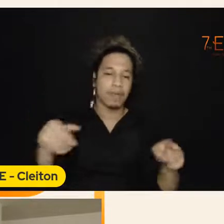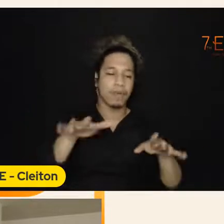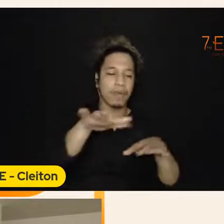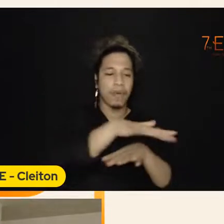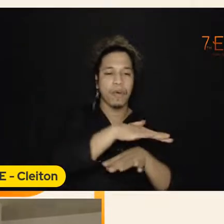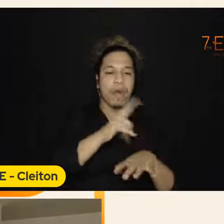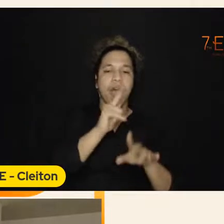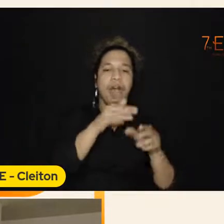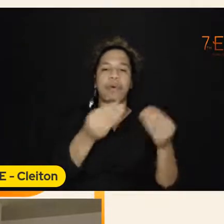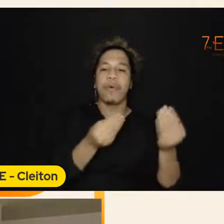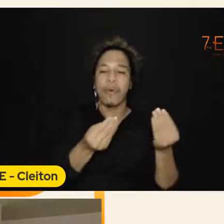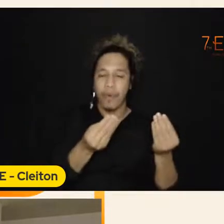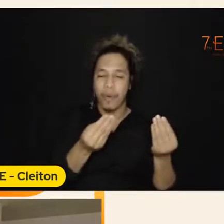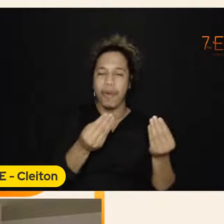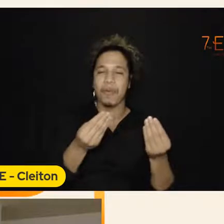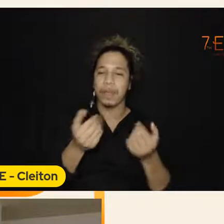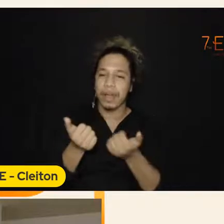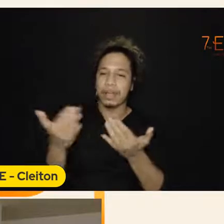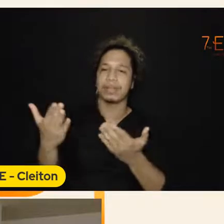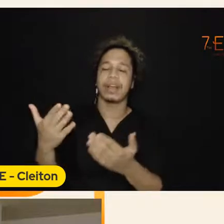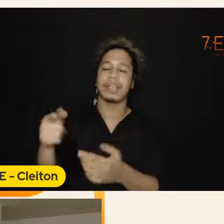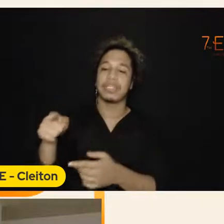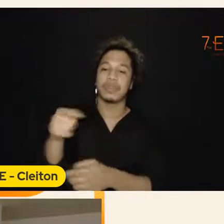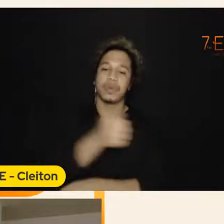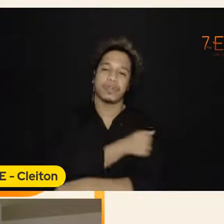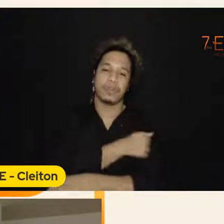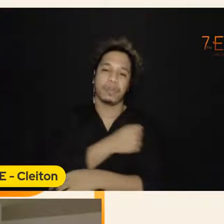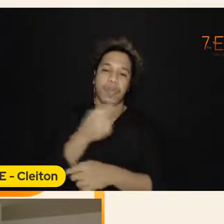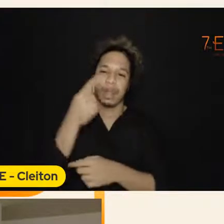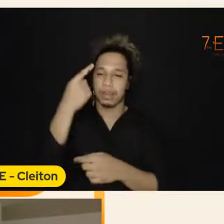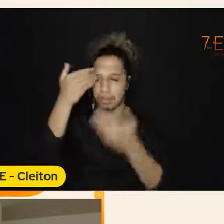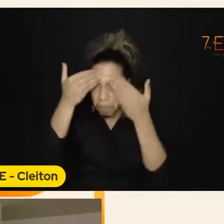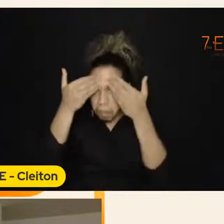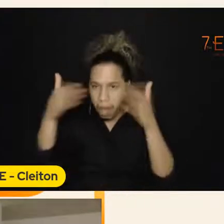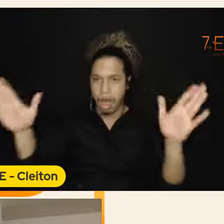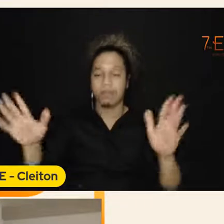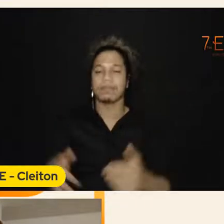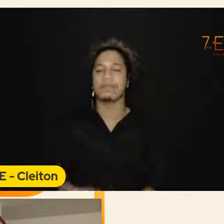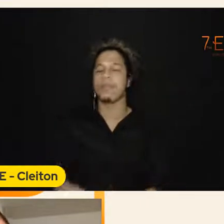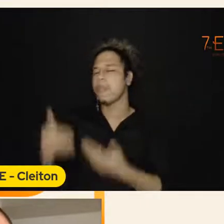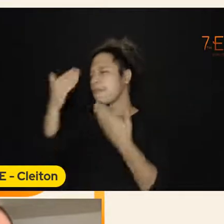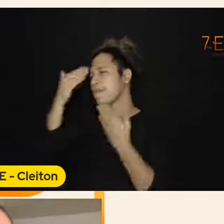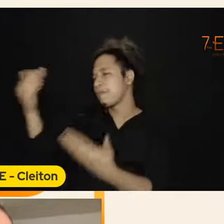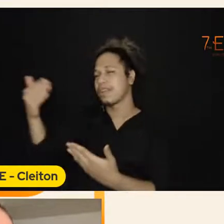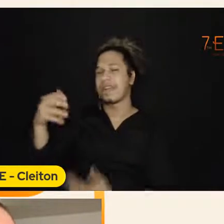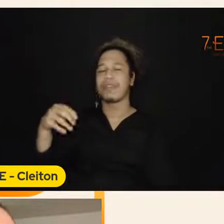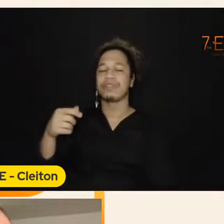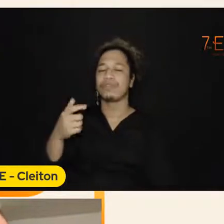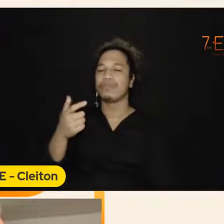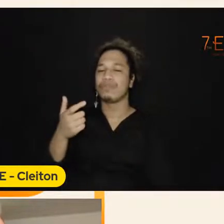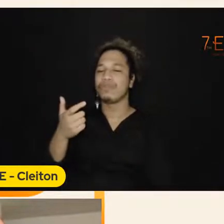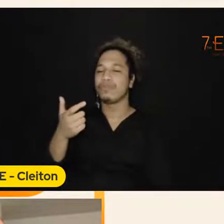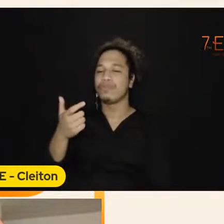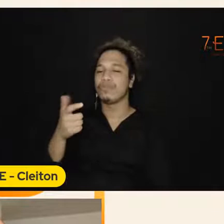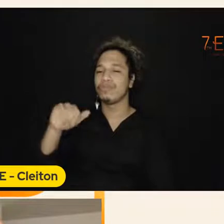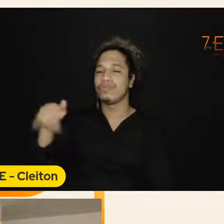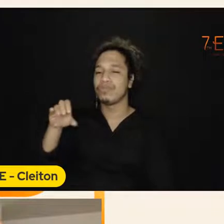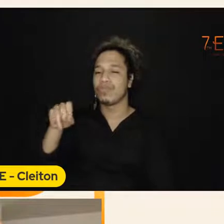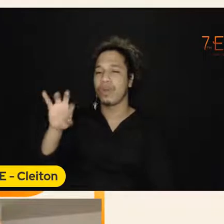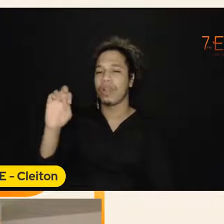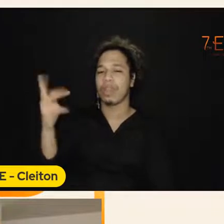So thank you, Jonathan, for the great talk. Yes, I think people, they would stay